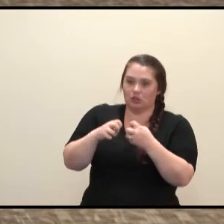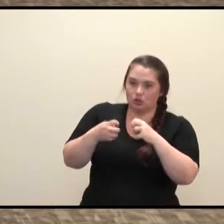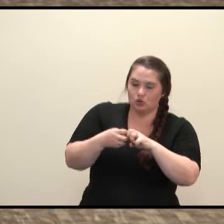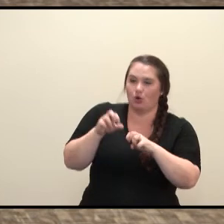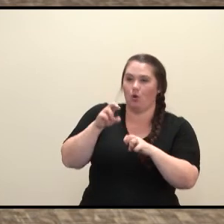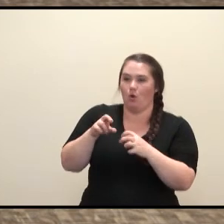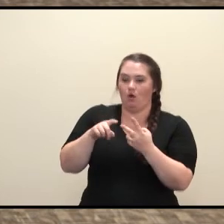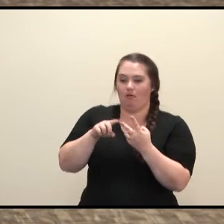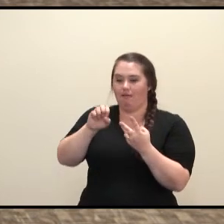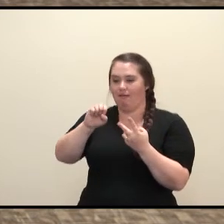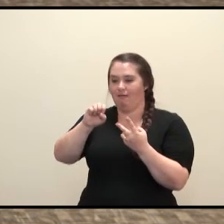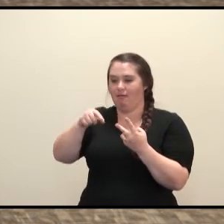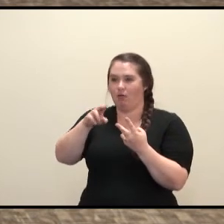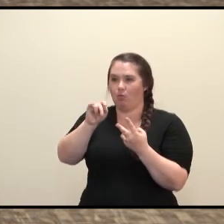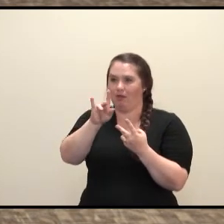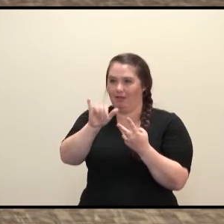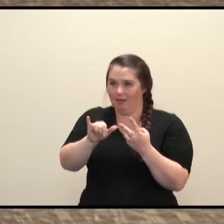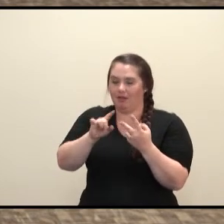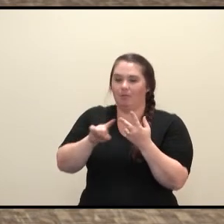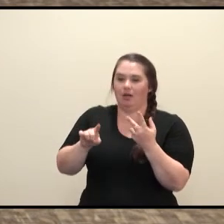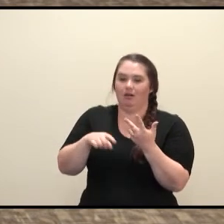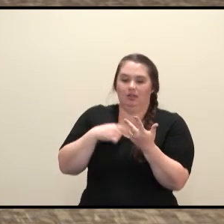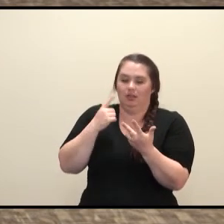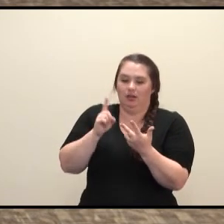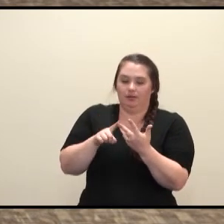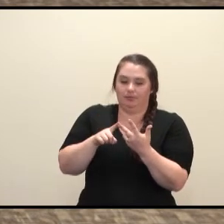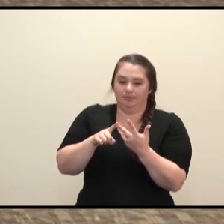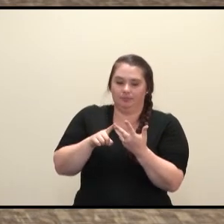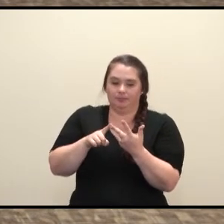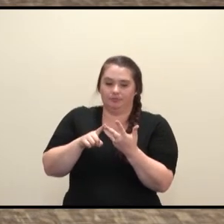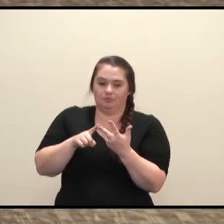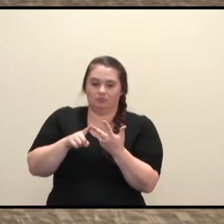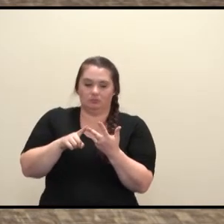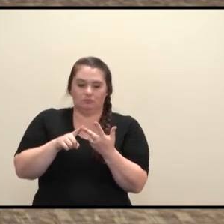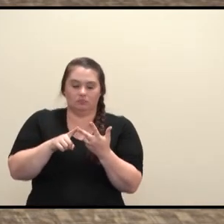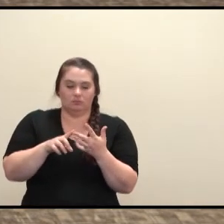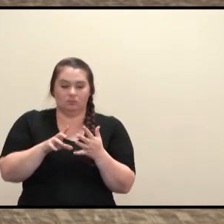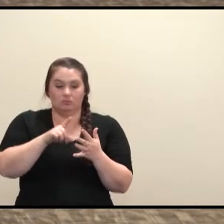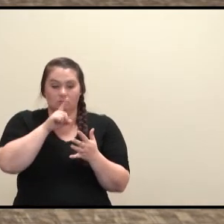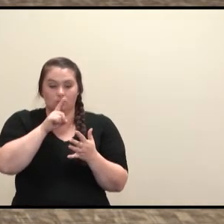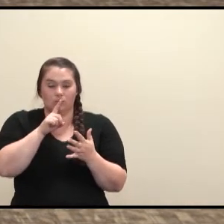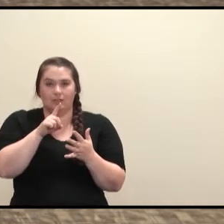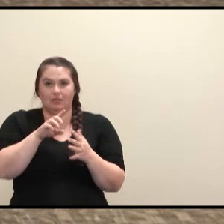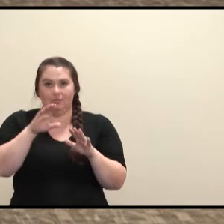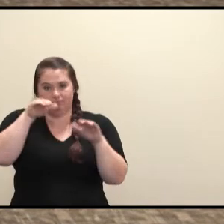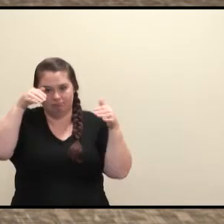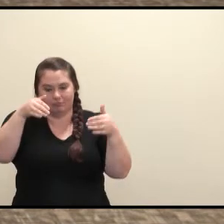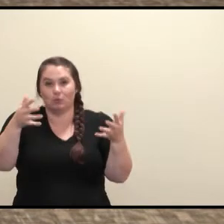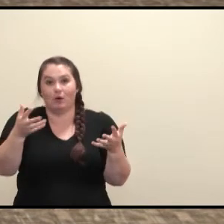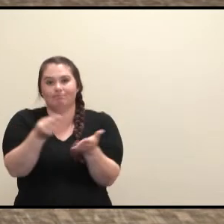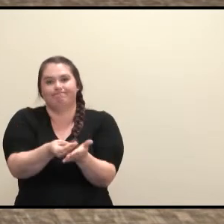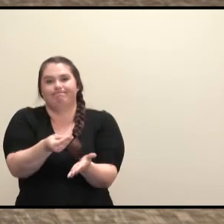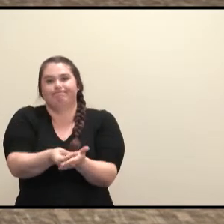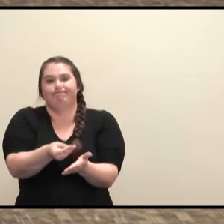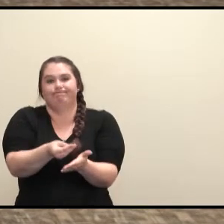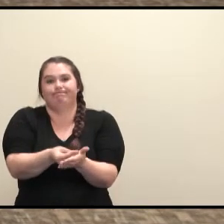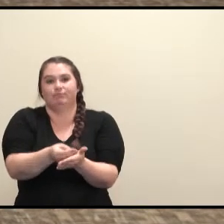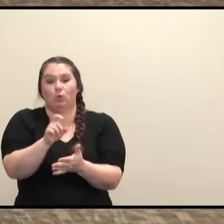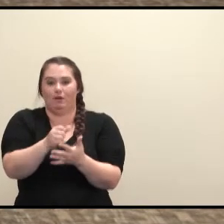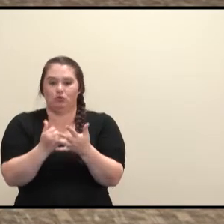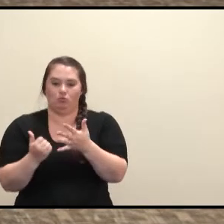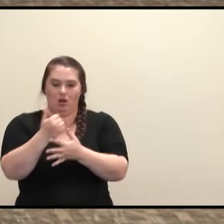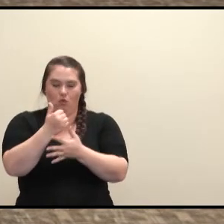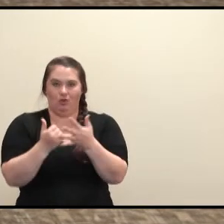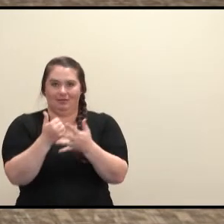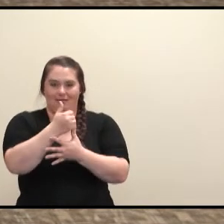or inequities, and so working. But part of it too, it's all about money, right? And it costs a lot of money sometimes, and so you have to